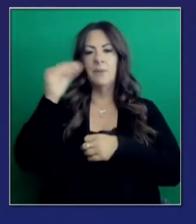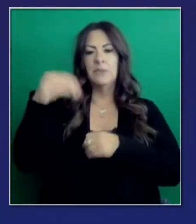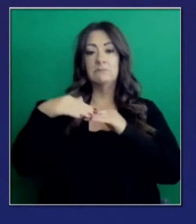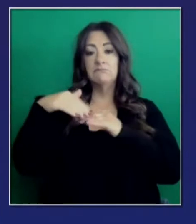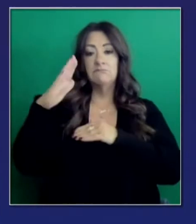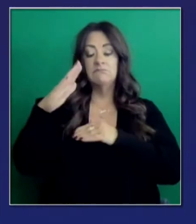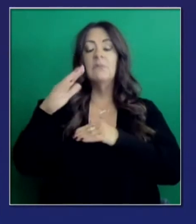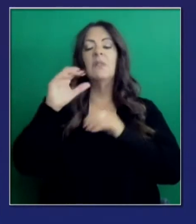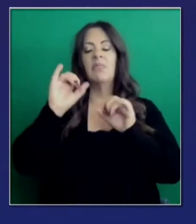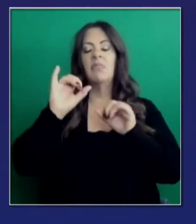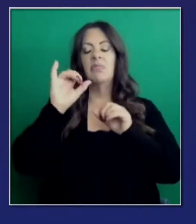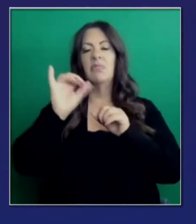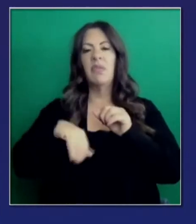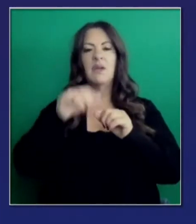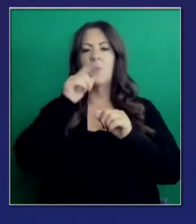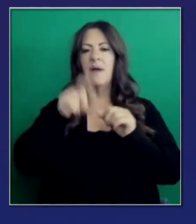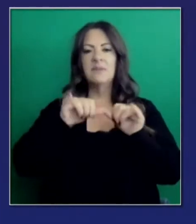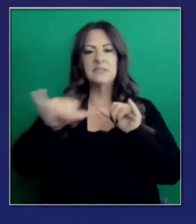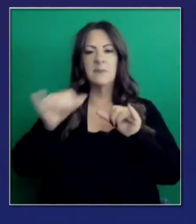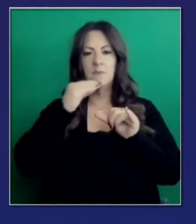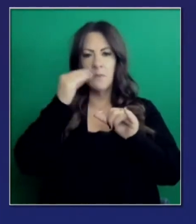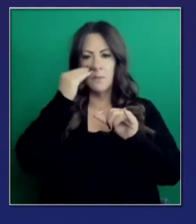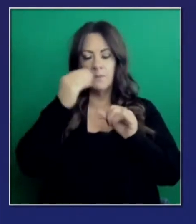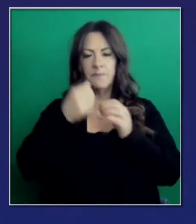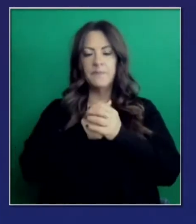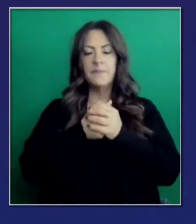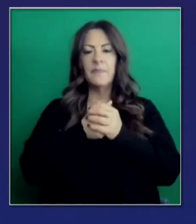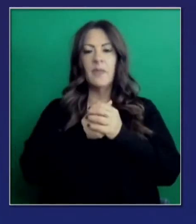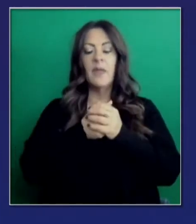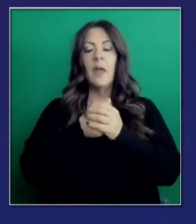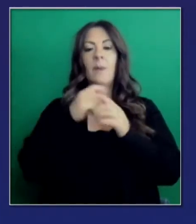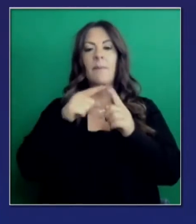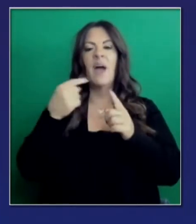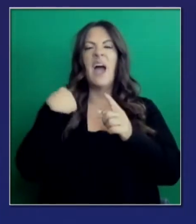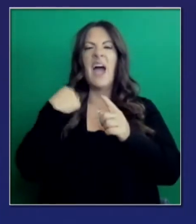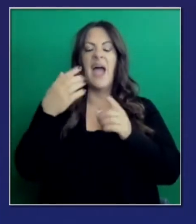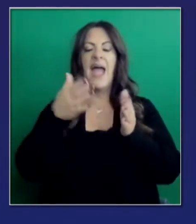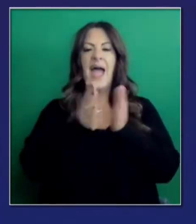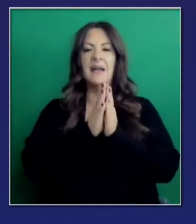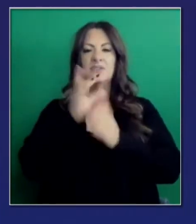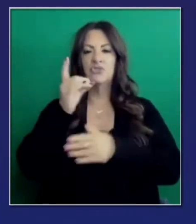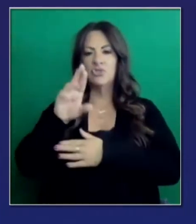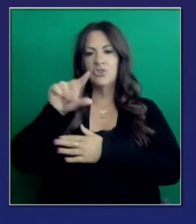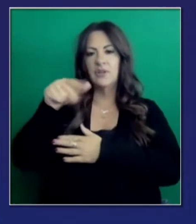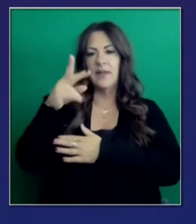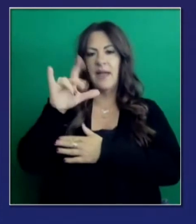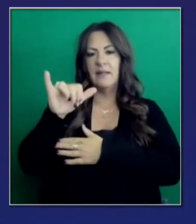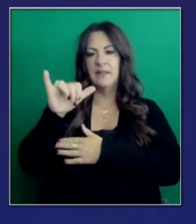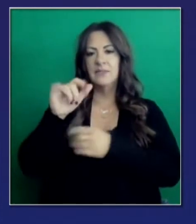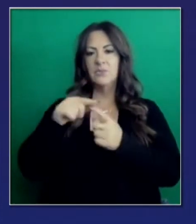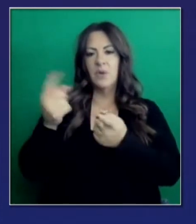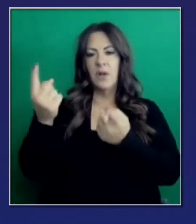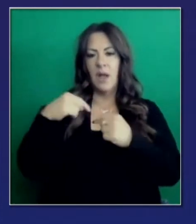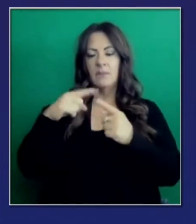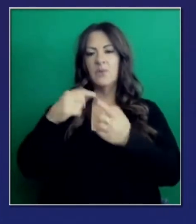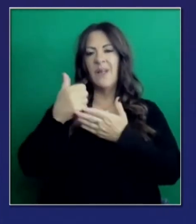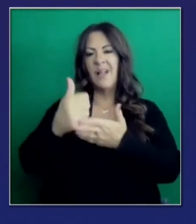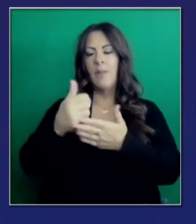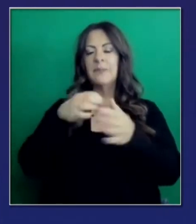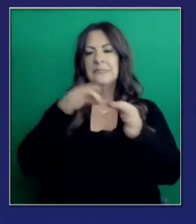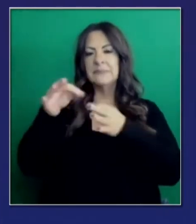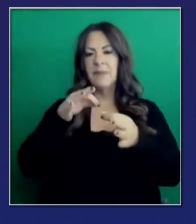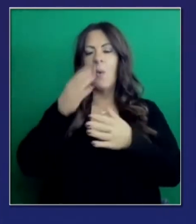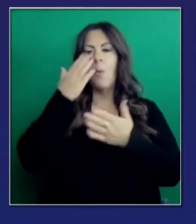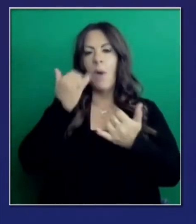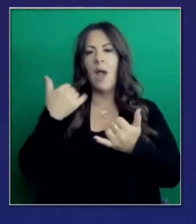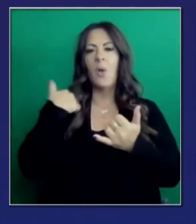to talk more about our projections and our confidence level as it relates to the decision that we are